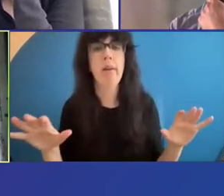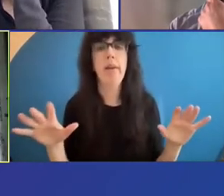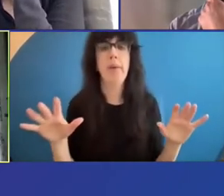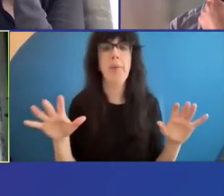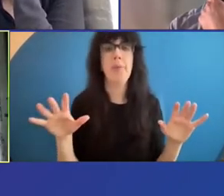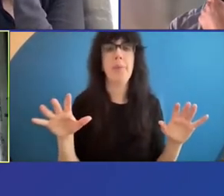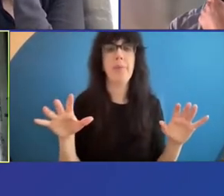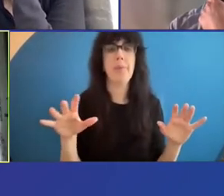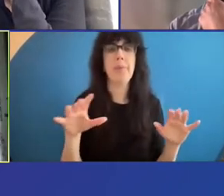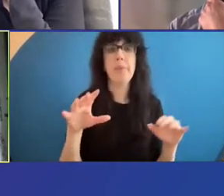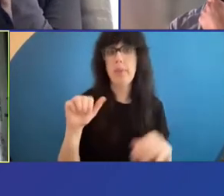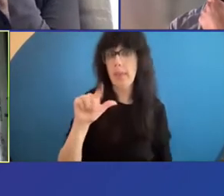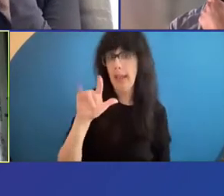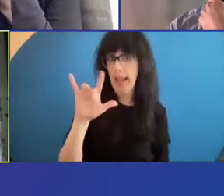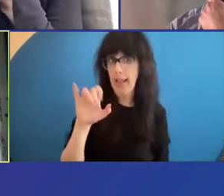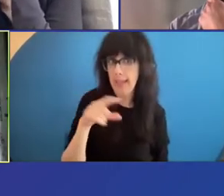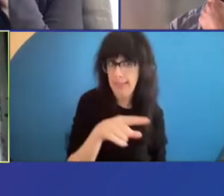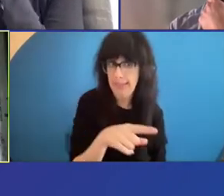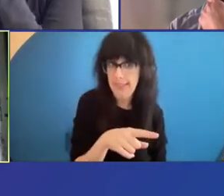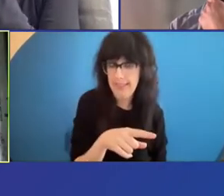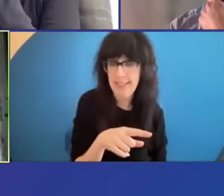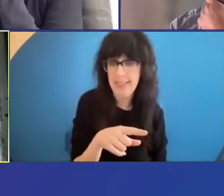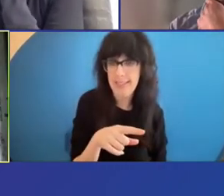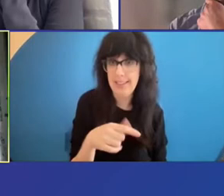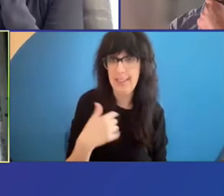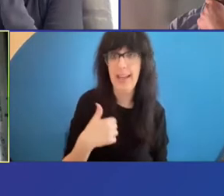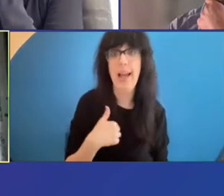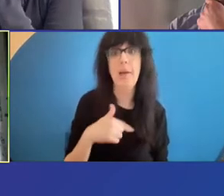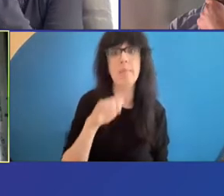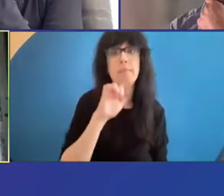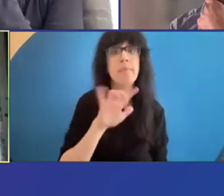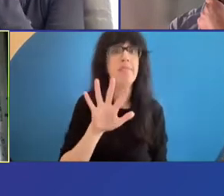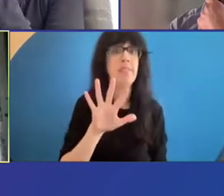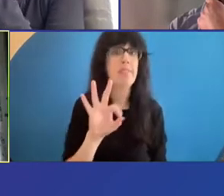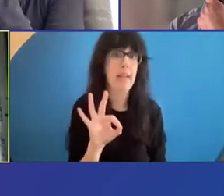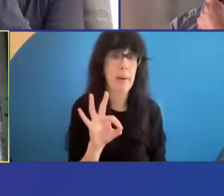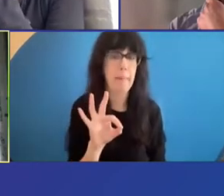this point, Alice, you know, I'm 59.